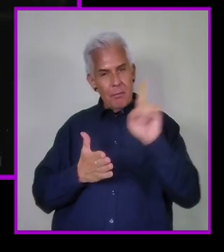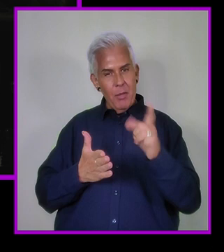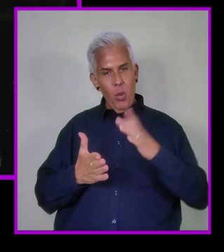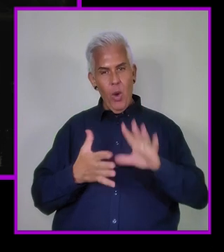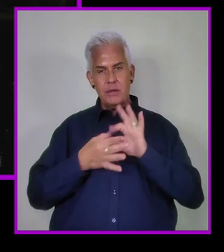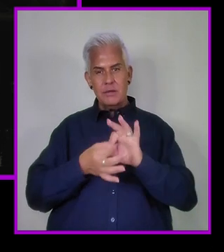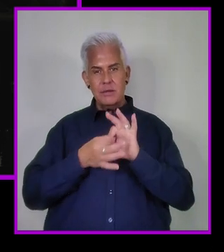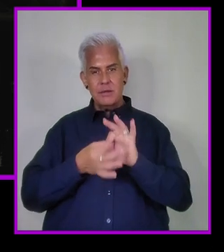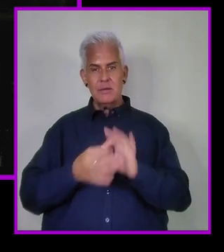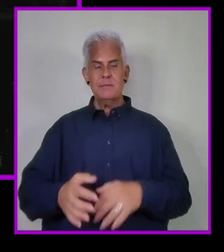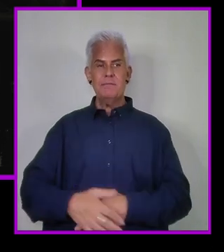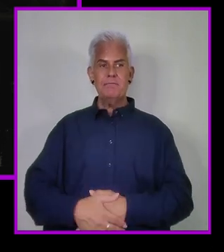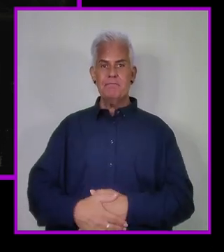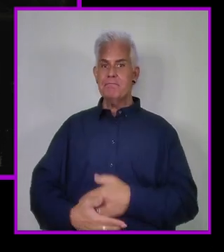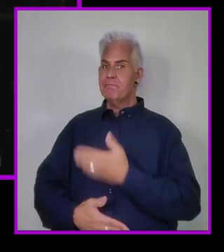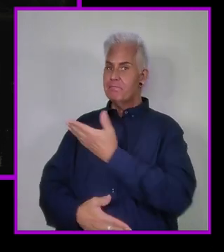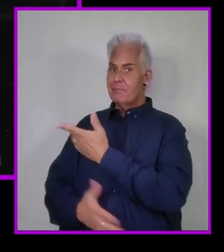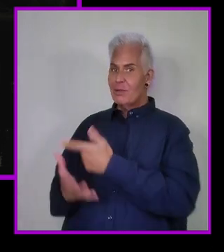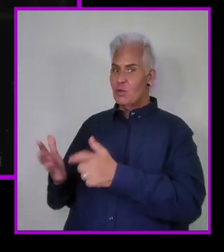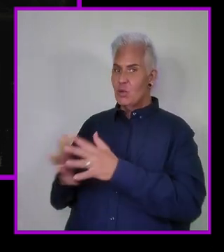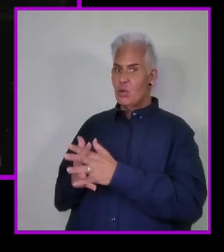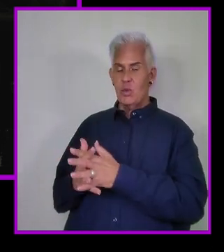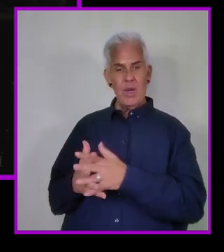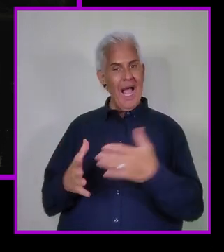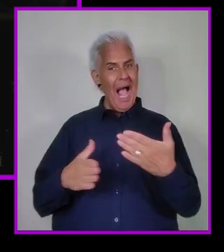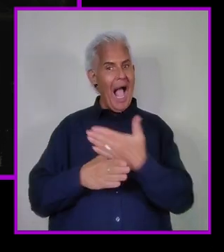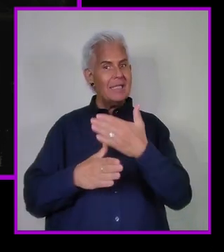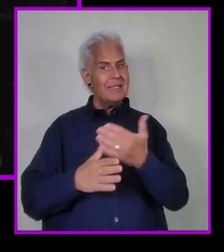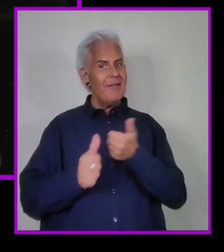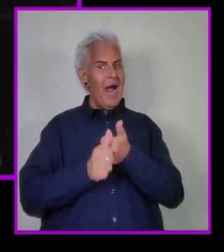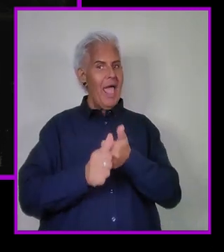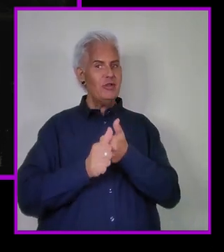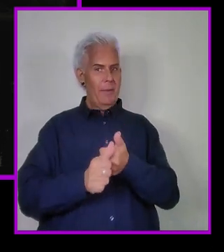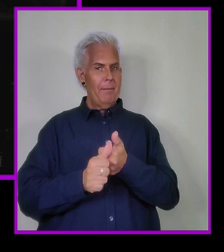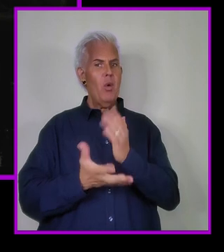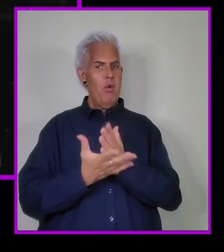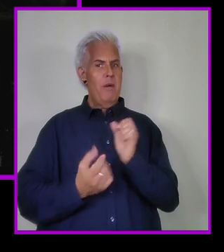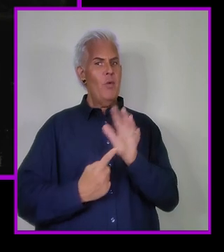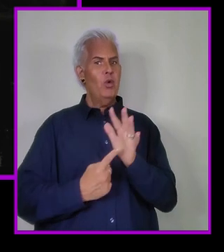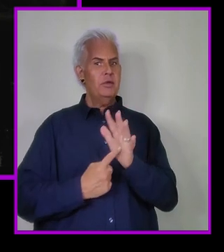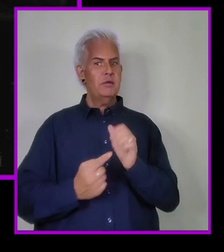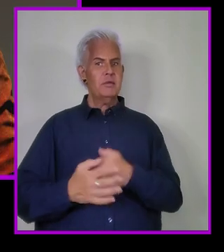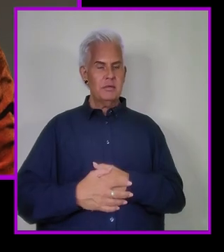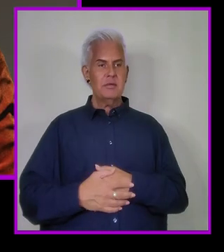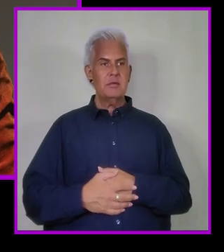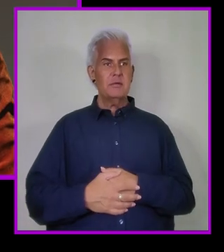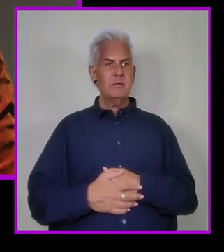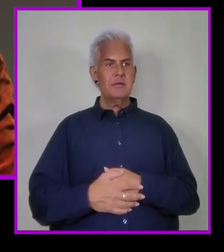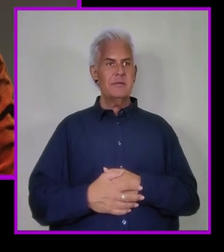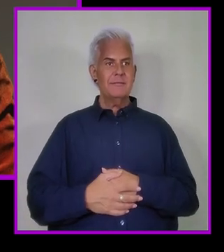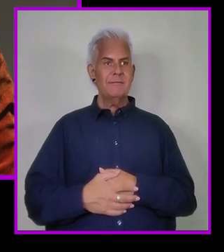with. Andrew? Active allyship is so important. Yeah. And you know, we have to, you